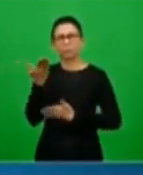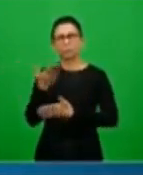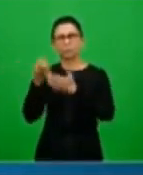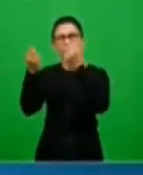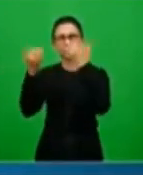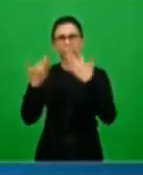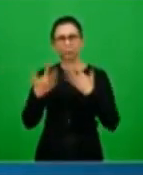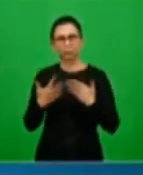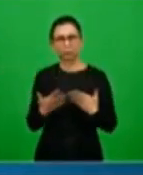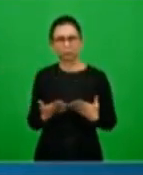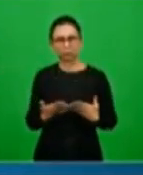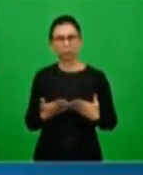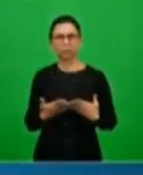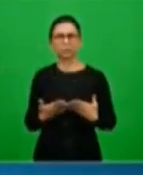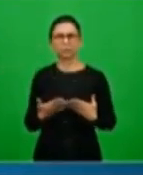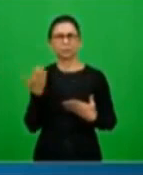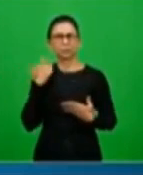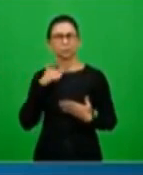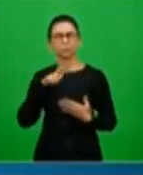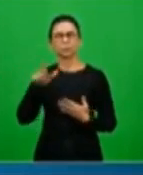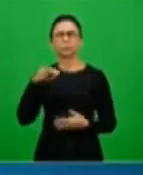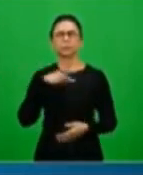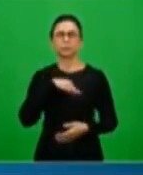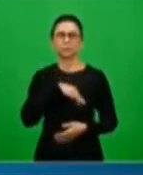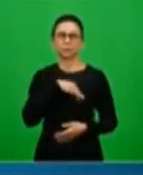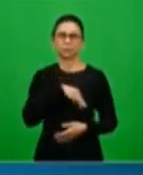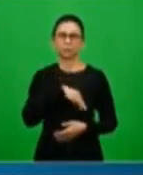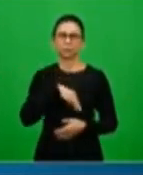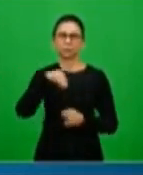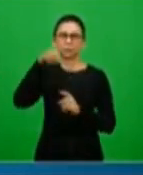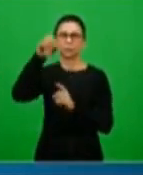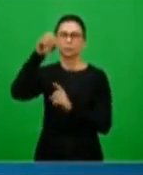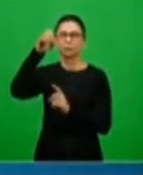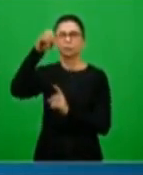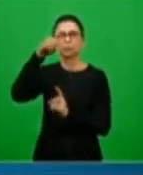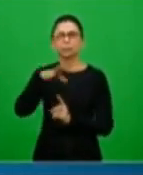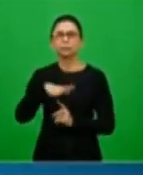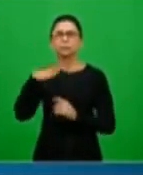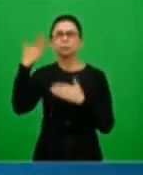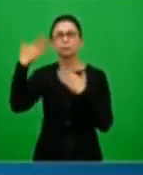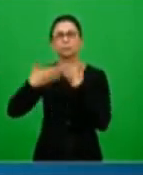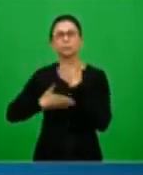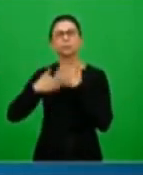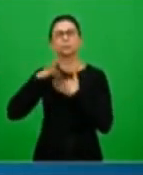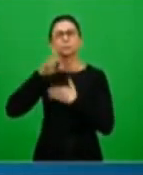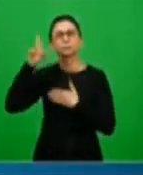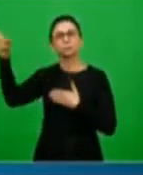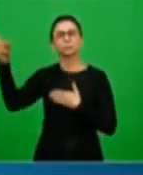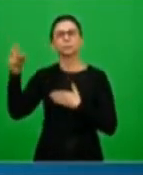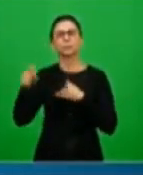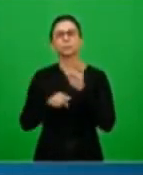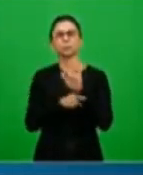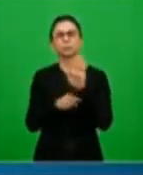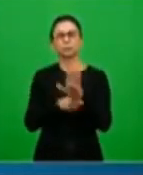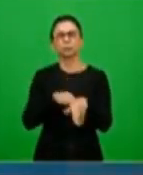didn't deserve, to help us in our time of need.